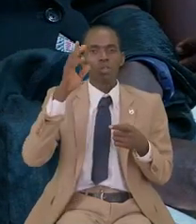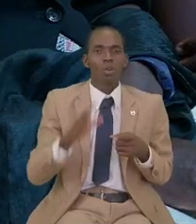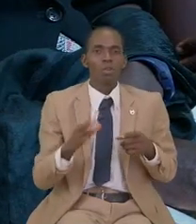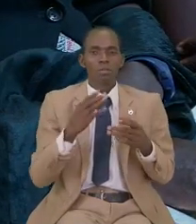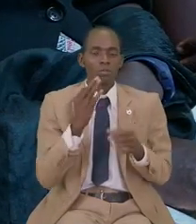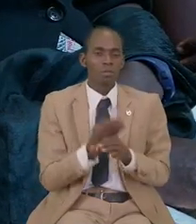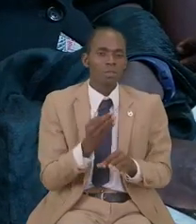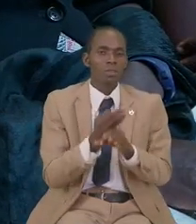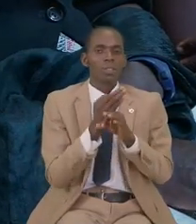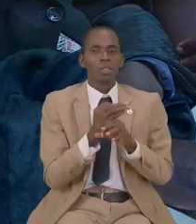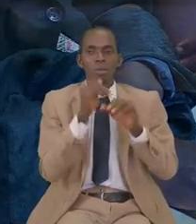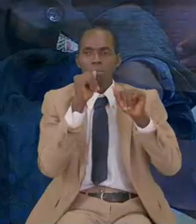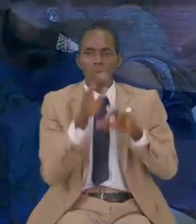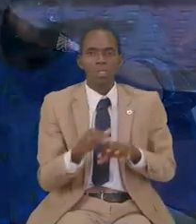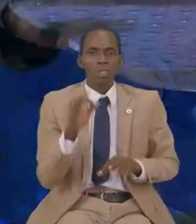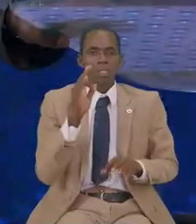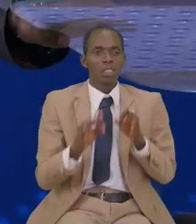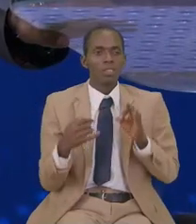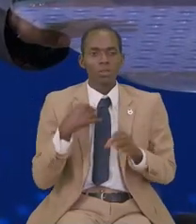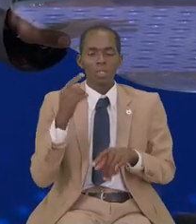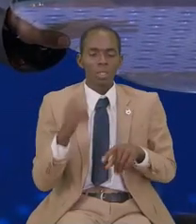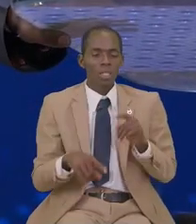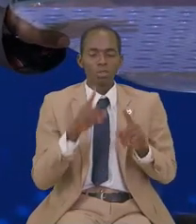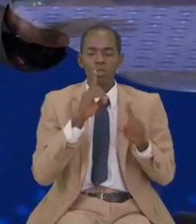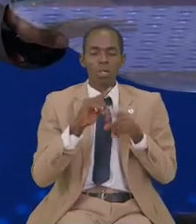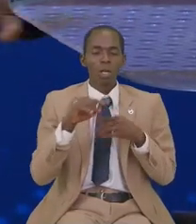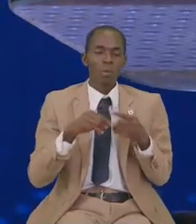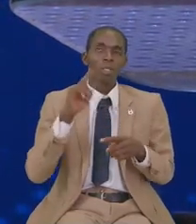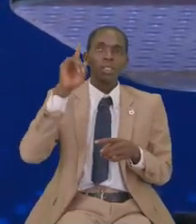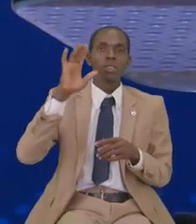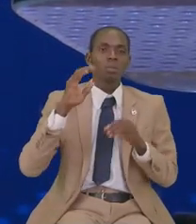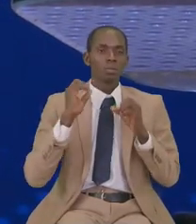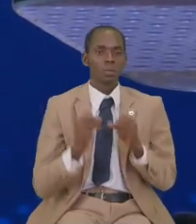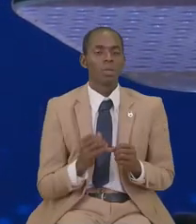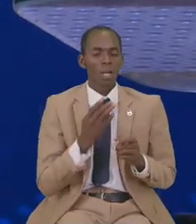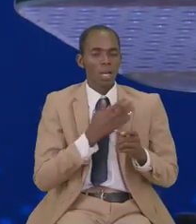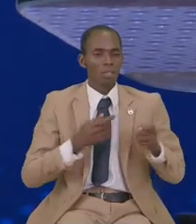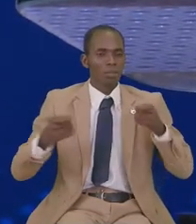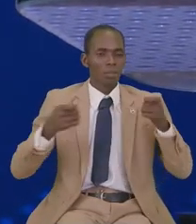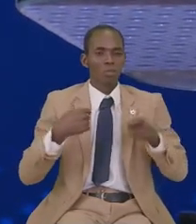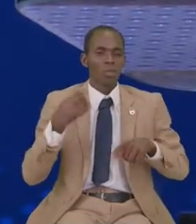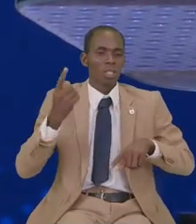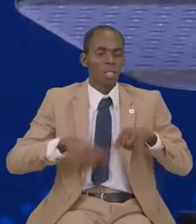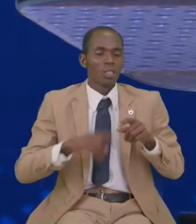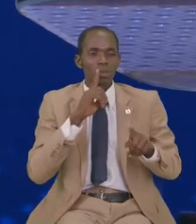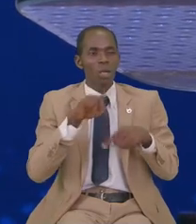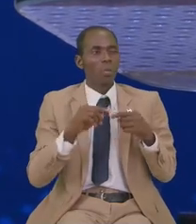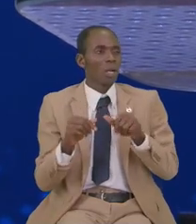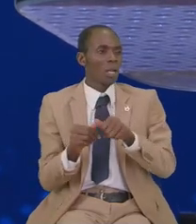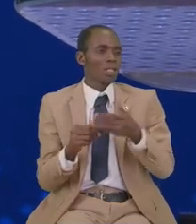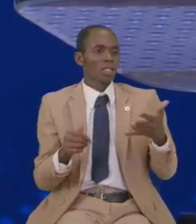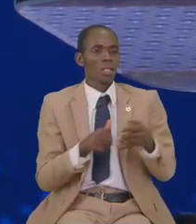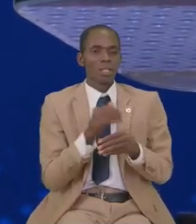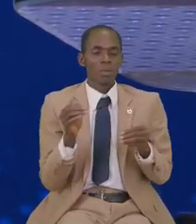his salvation, if we cannot talk about his power and his sovereignty, we're not going to even talk about anything